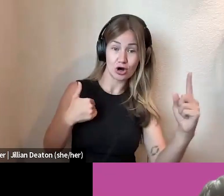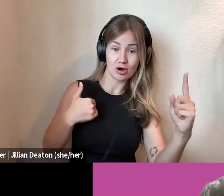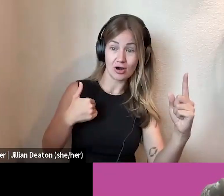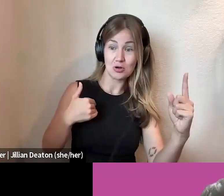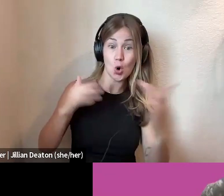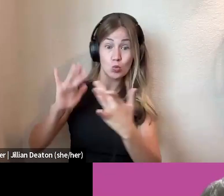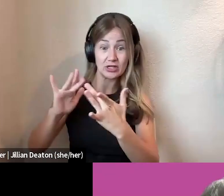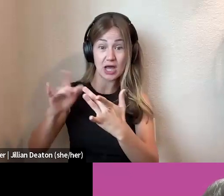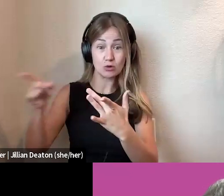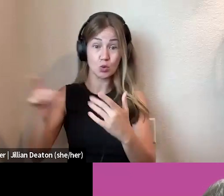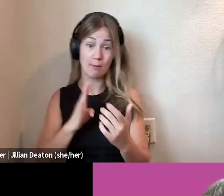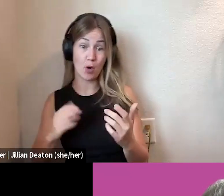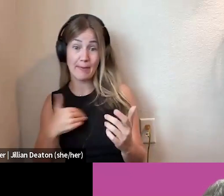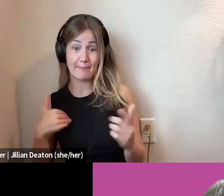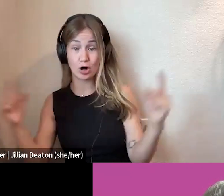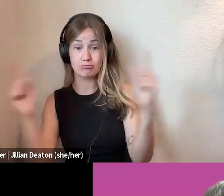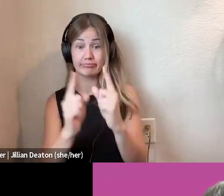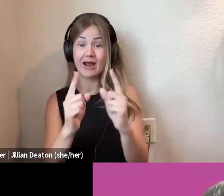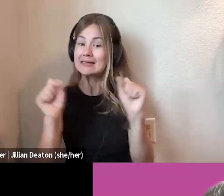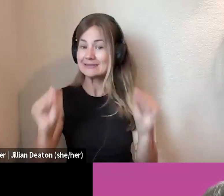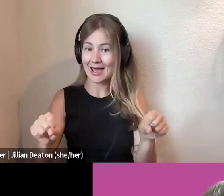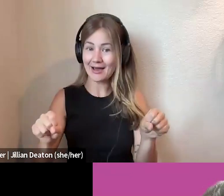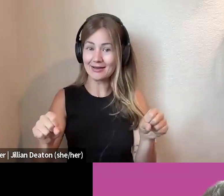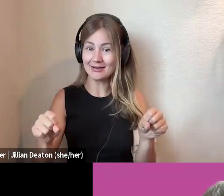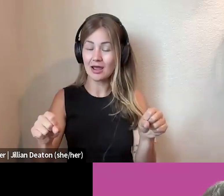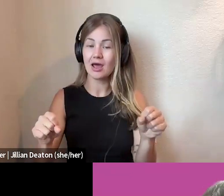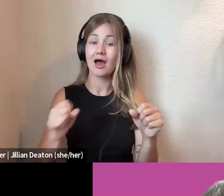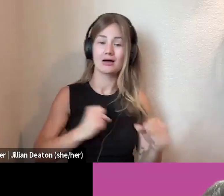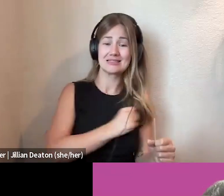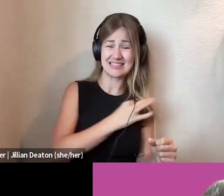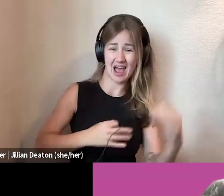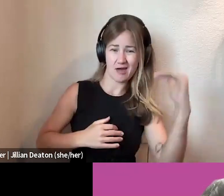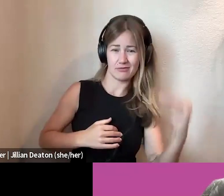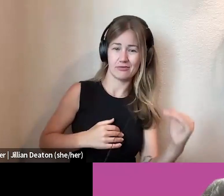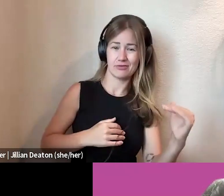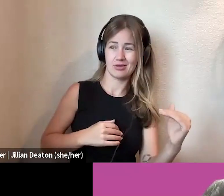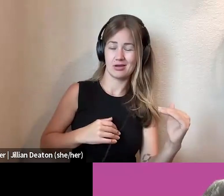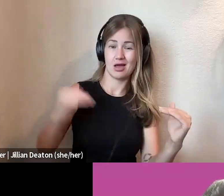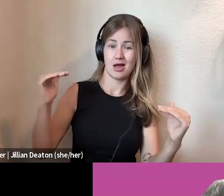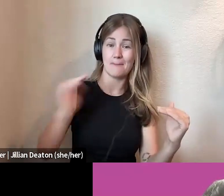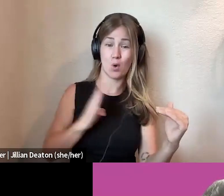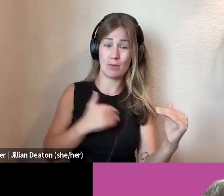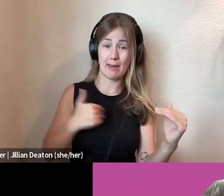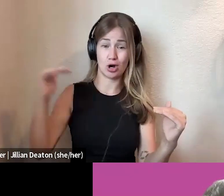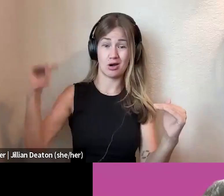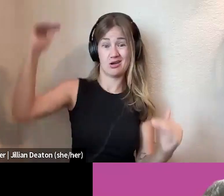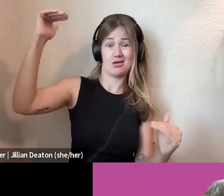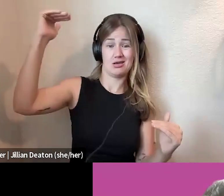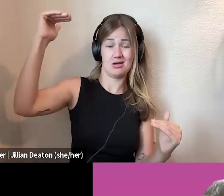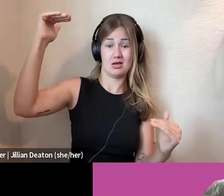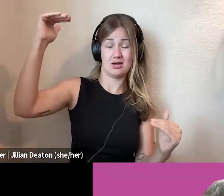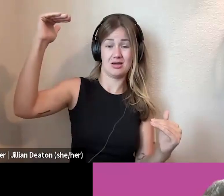as a staffer. Like there's a power imbalance there. The other way is if you are getting support from a